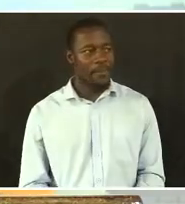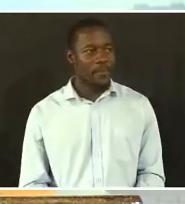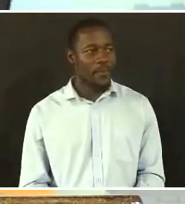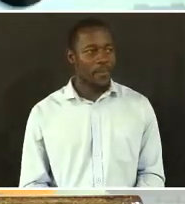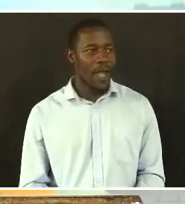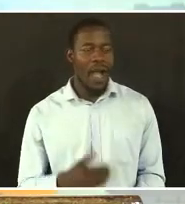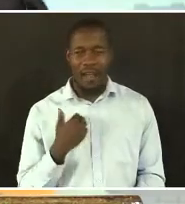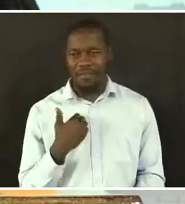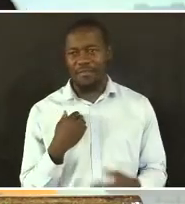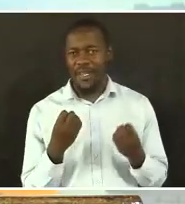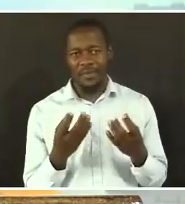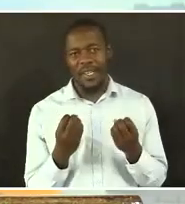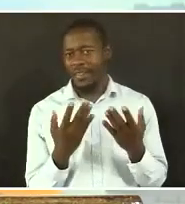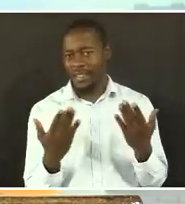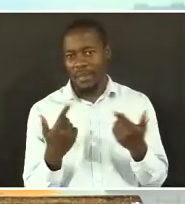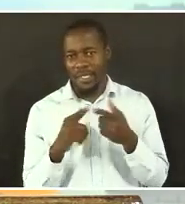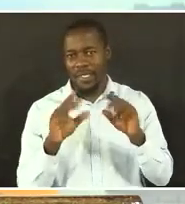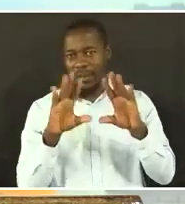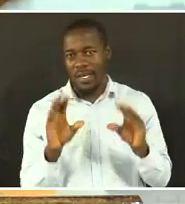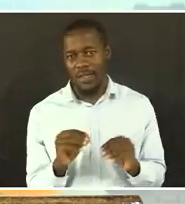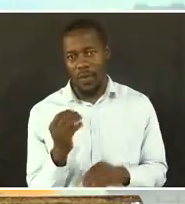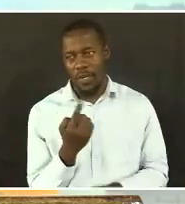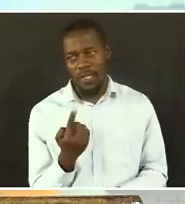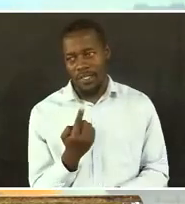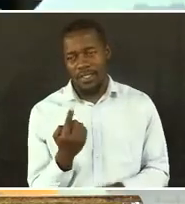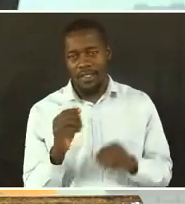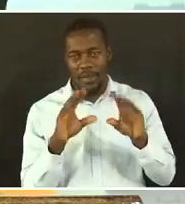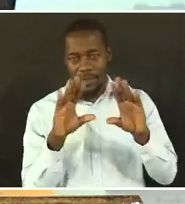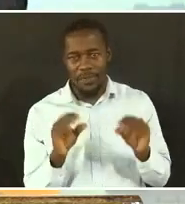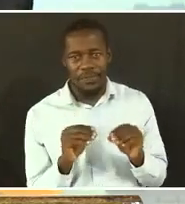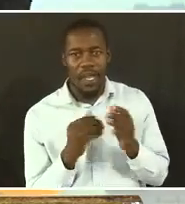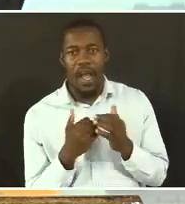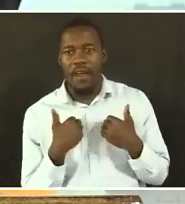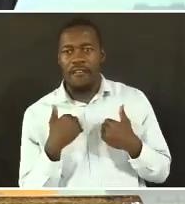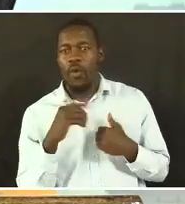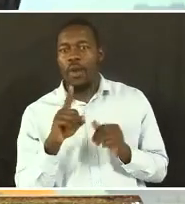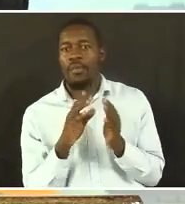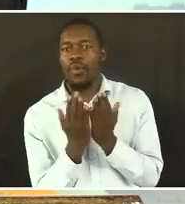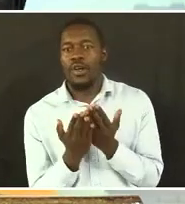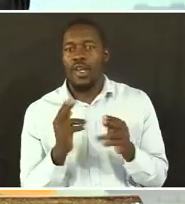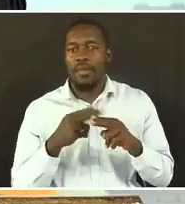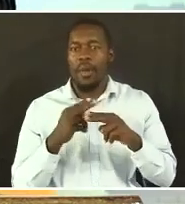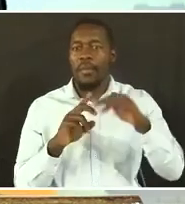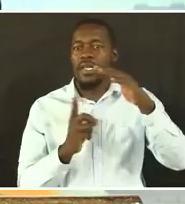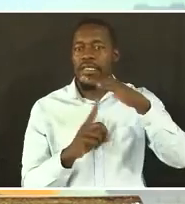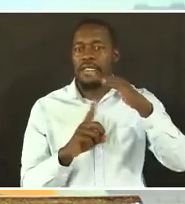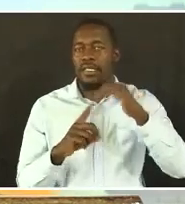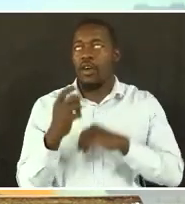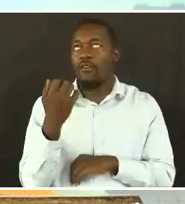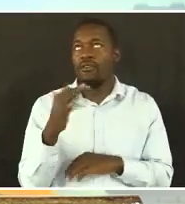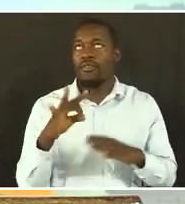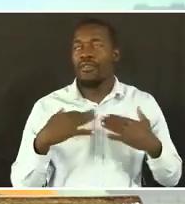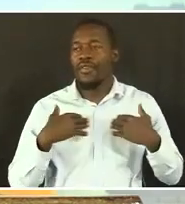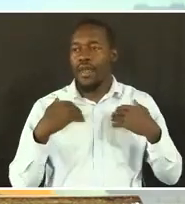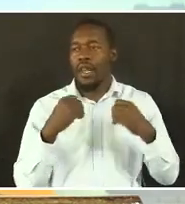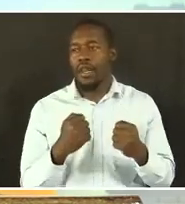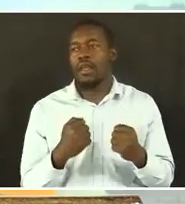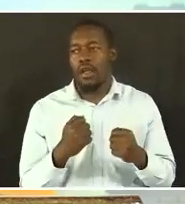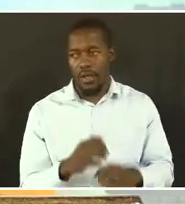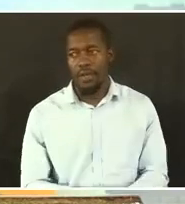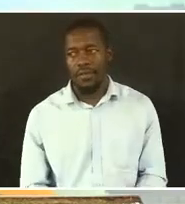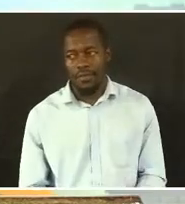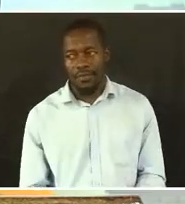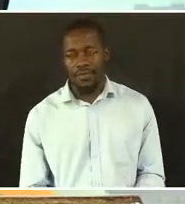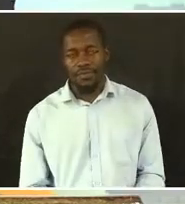read all of them. Let me read 143, paragraph 4 of Ministry of Healing. Then I close this one. The rest of the quotations I think I will do in the